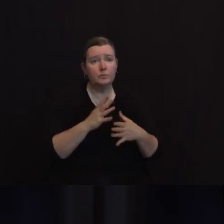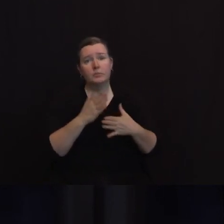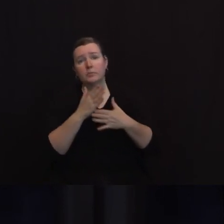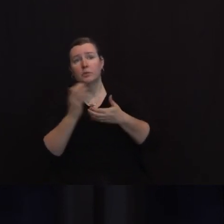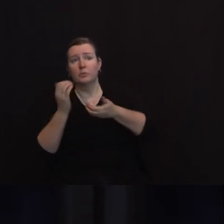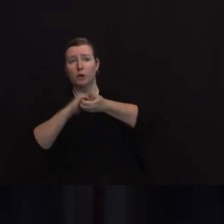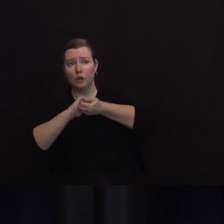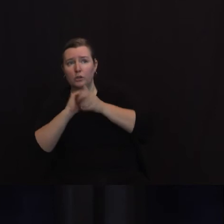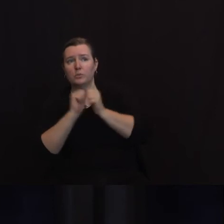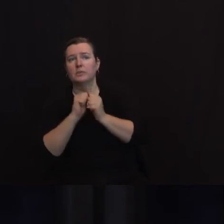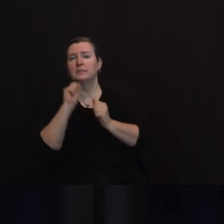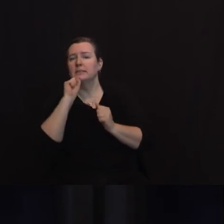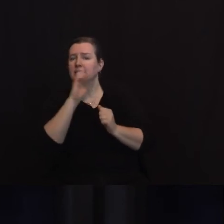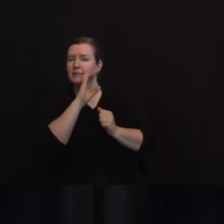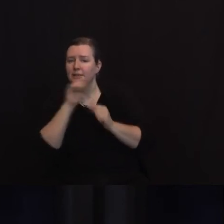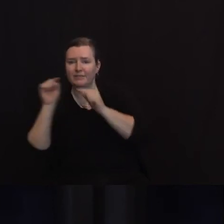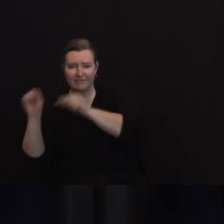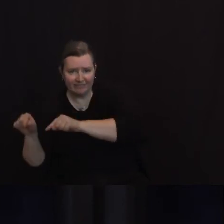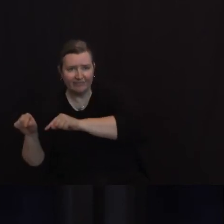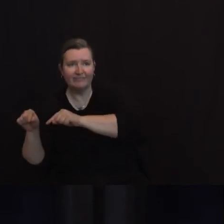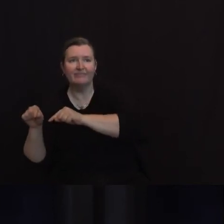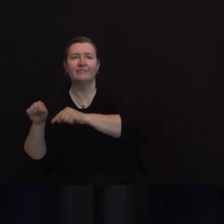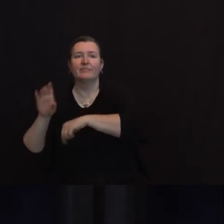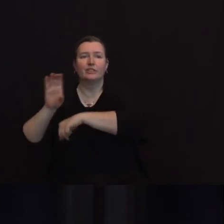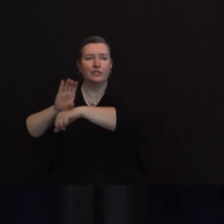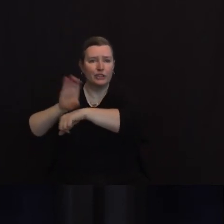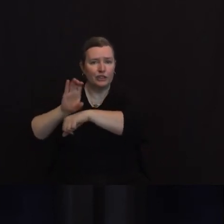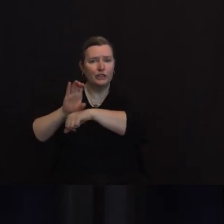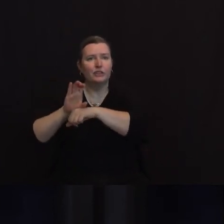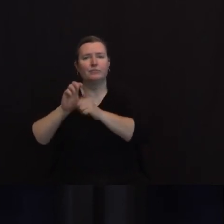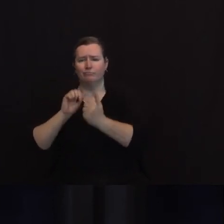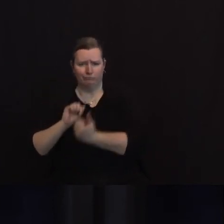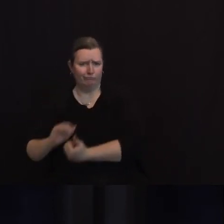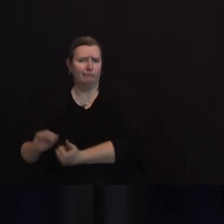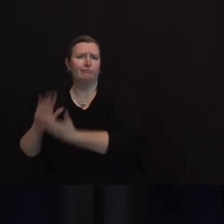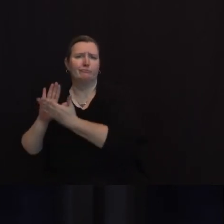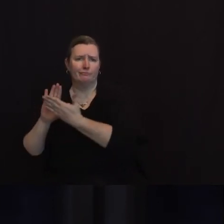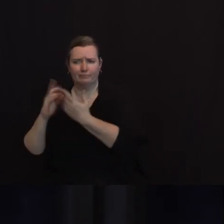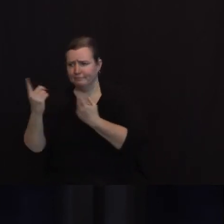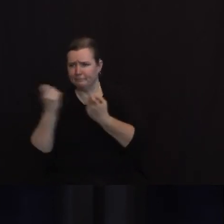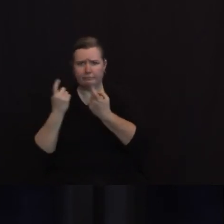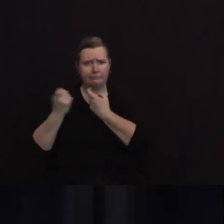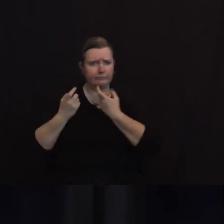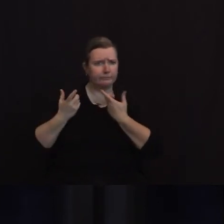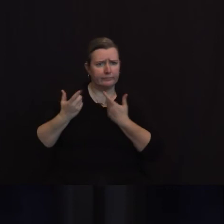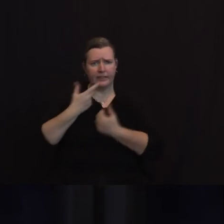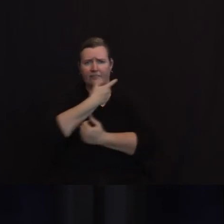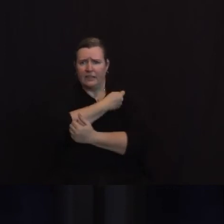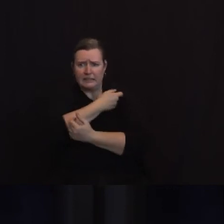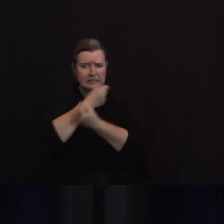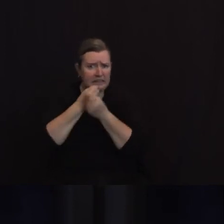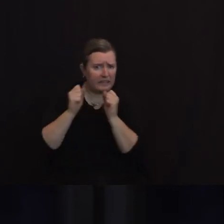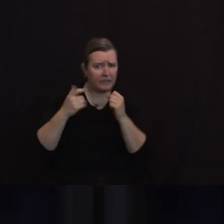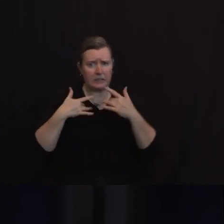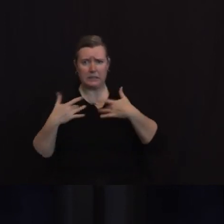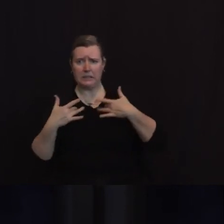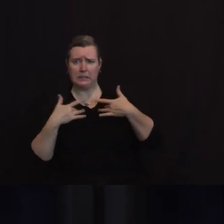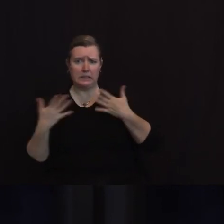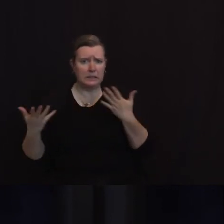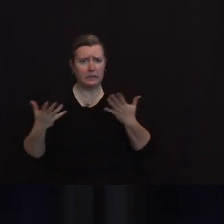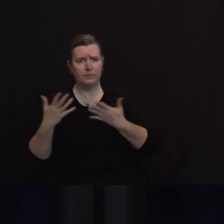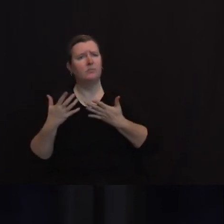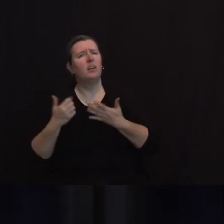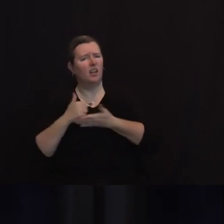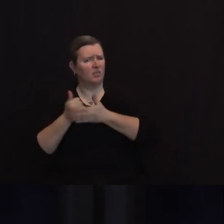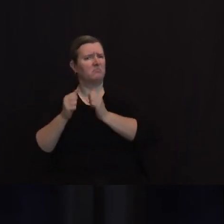churches to address concerns about vaccine safety and help people schedule vaccine appointments. We expect